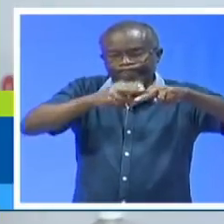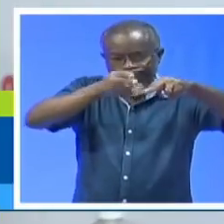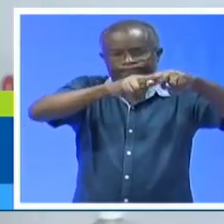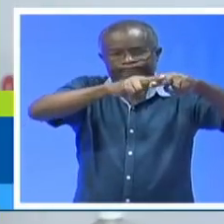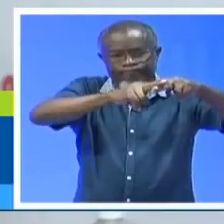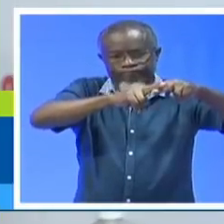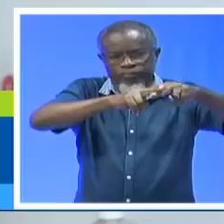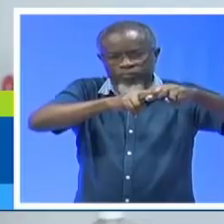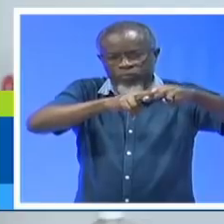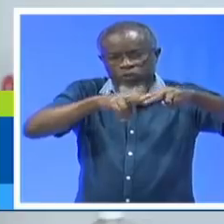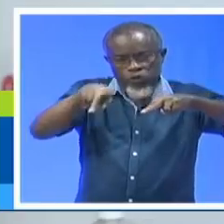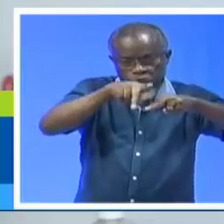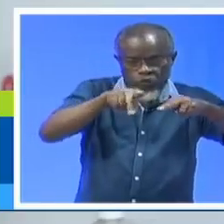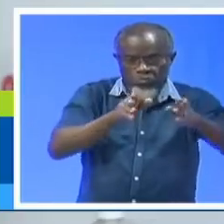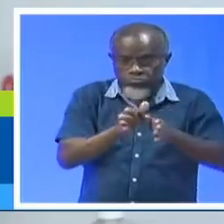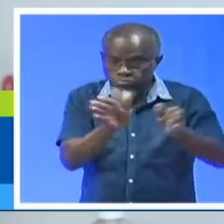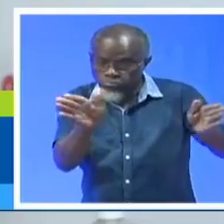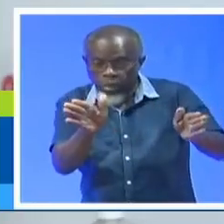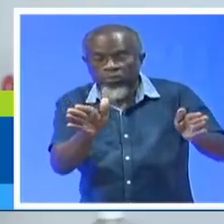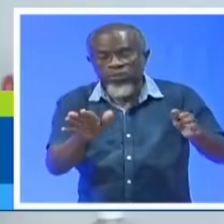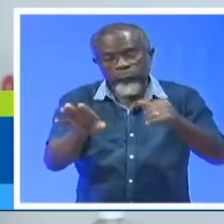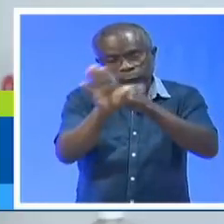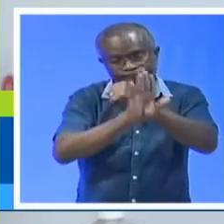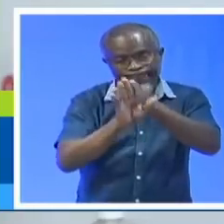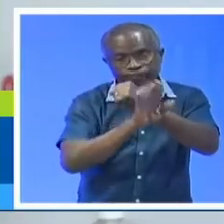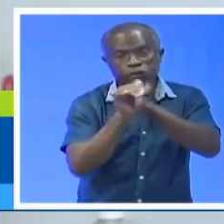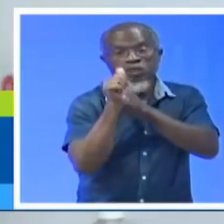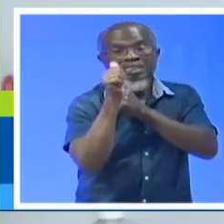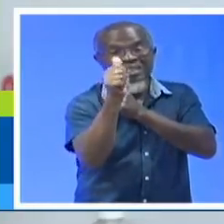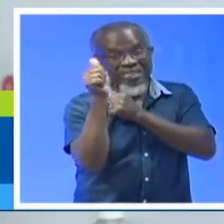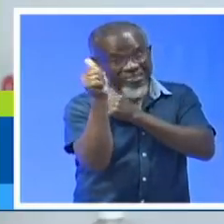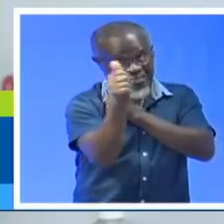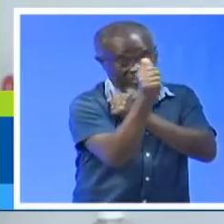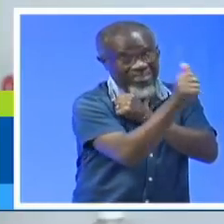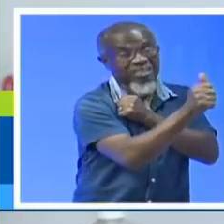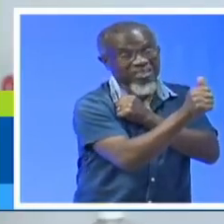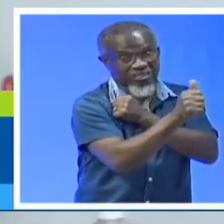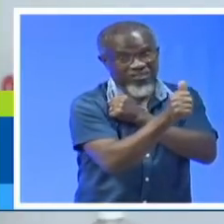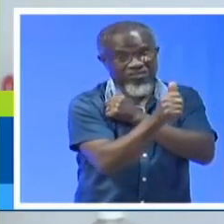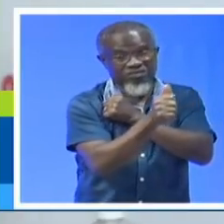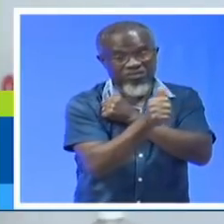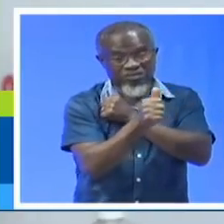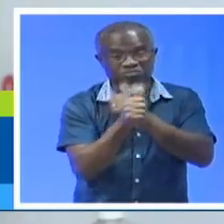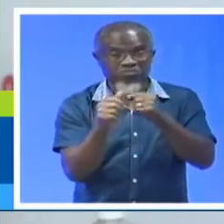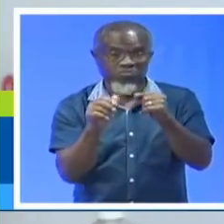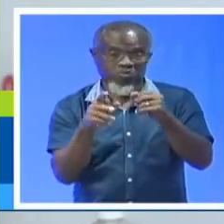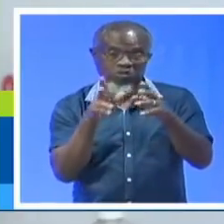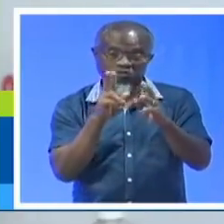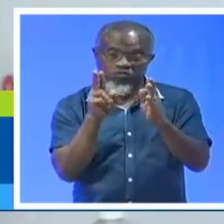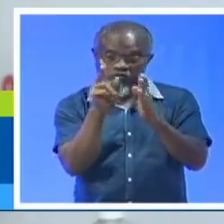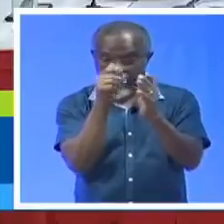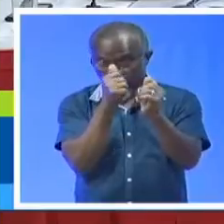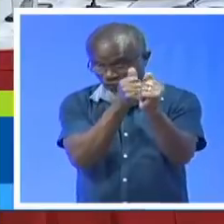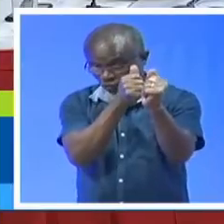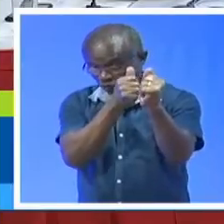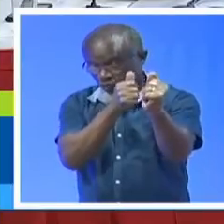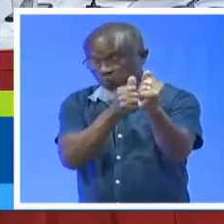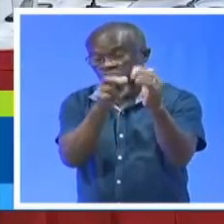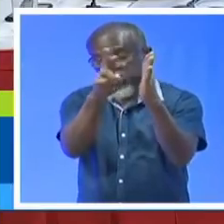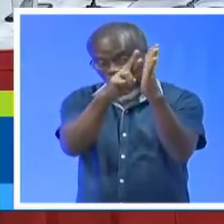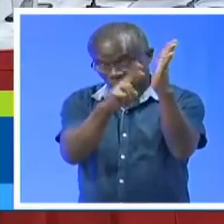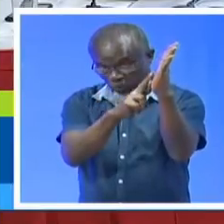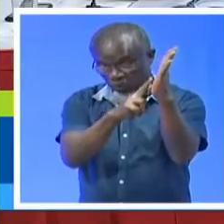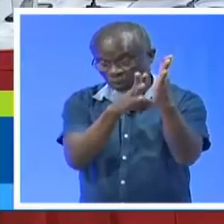protect itself via the public health measures and via the available vaccination. Thank you very much, Dr. Hines. We